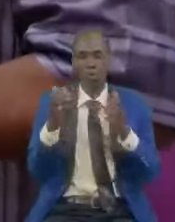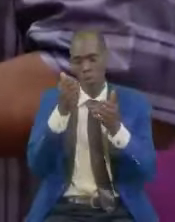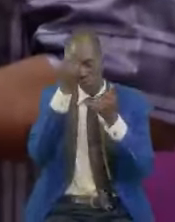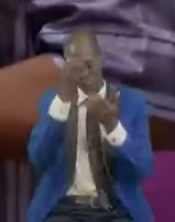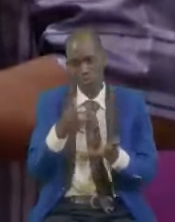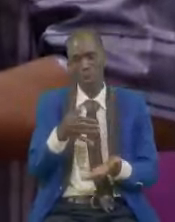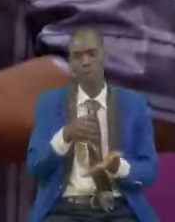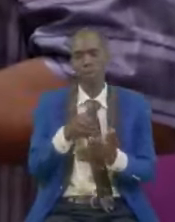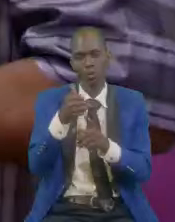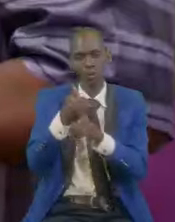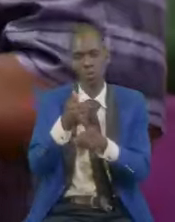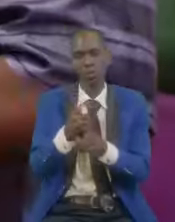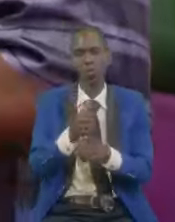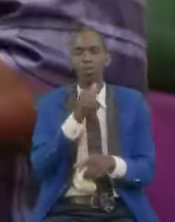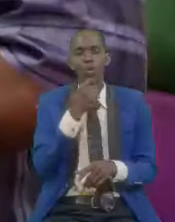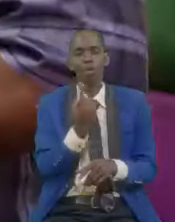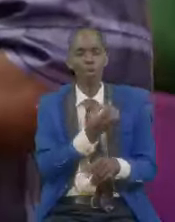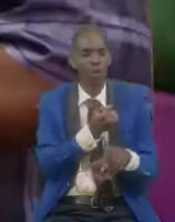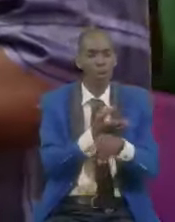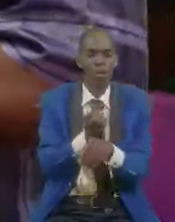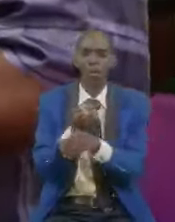not counselors only,